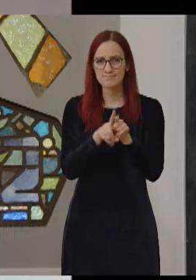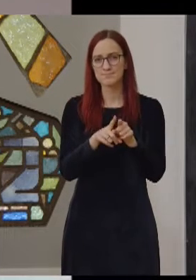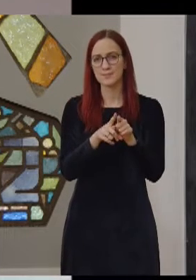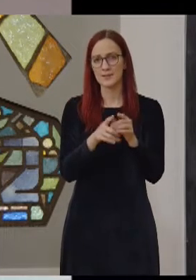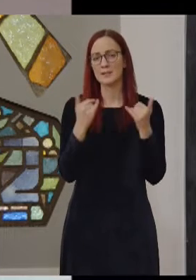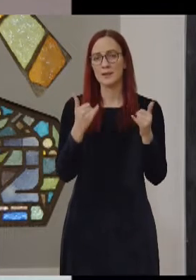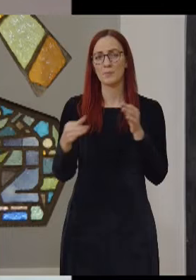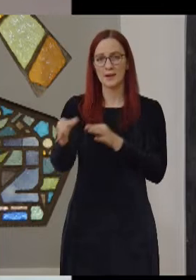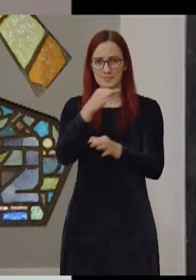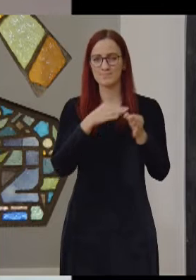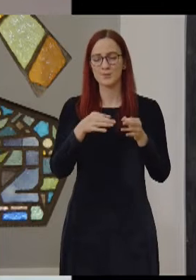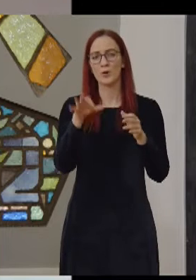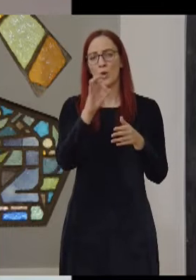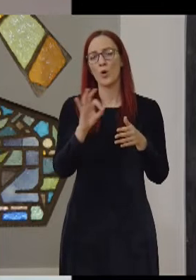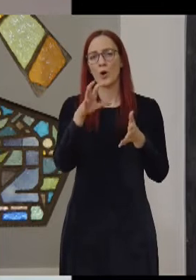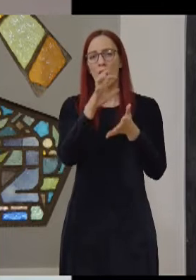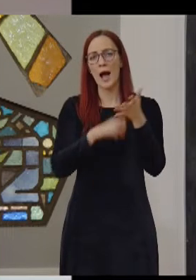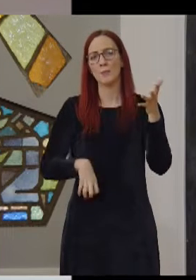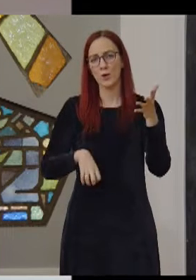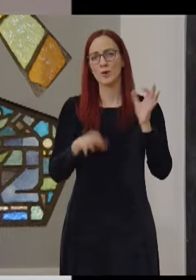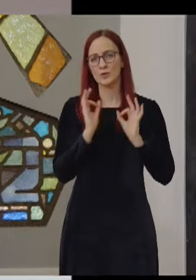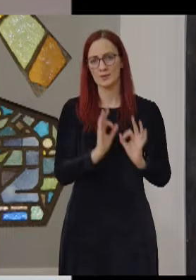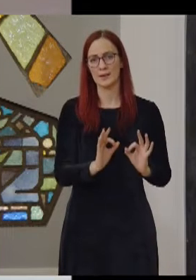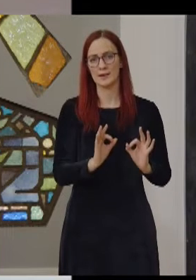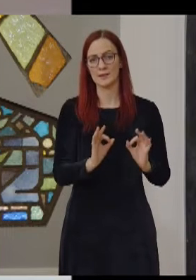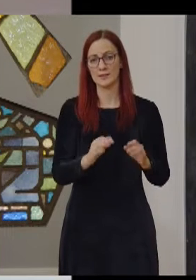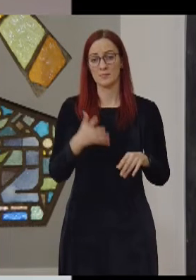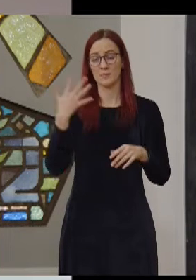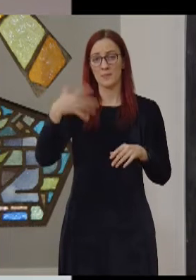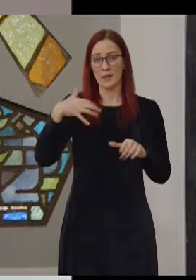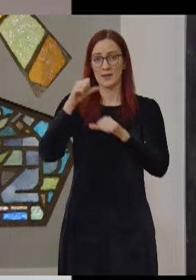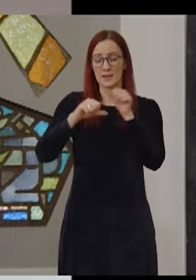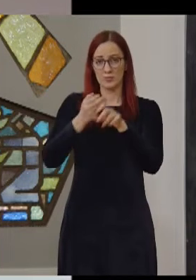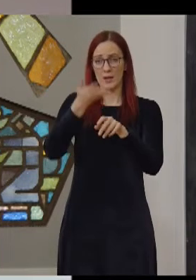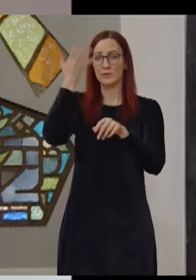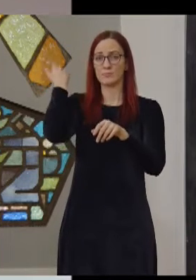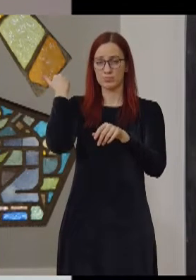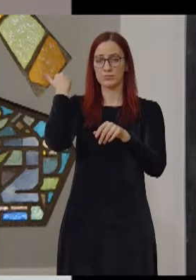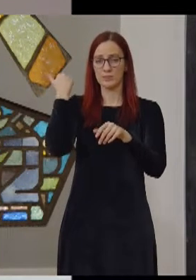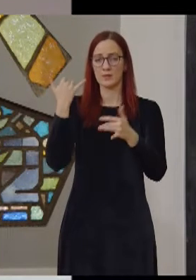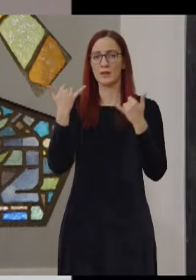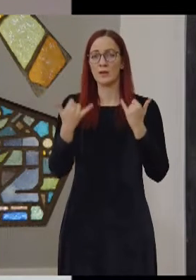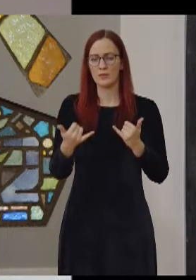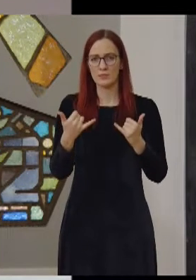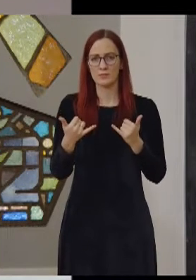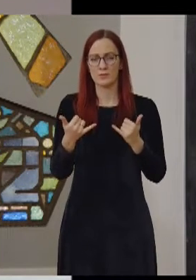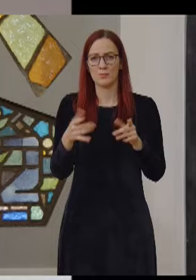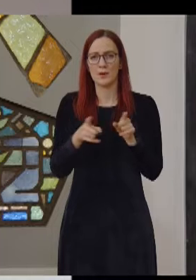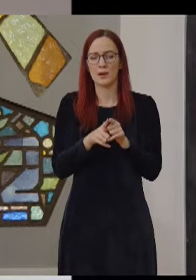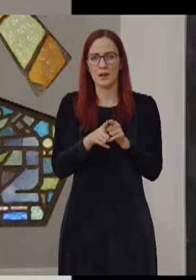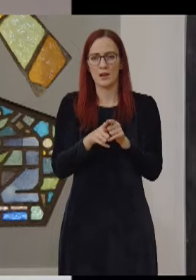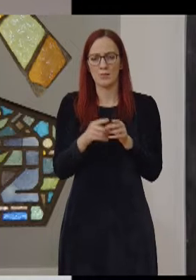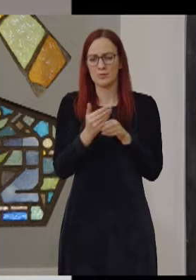are noticeable in the United States as well, where they discuss the right of abortion.